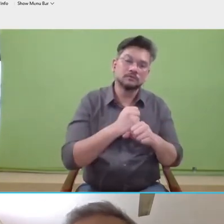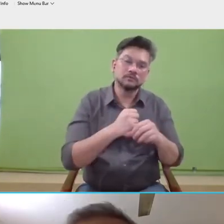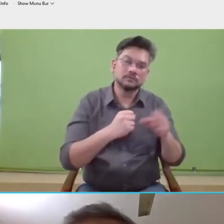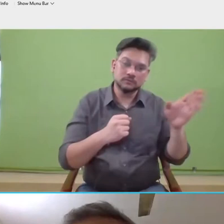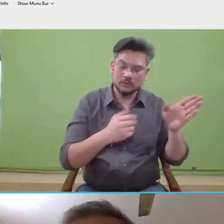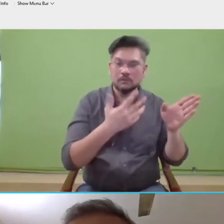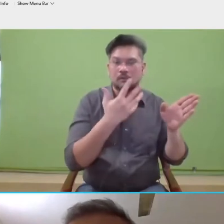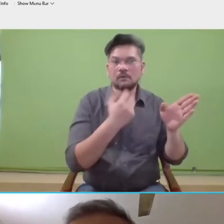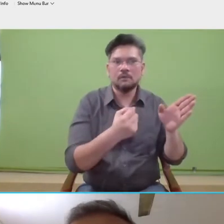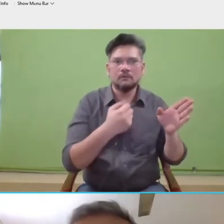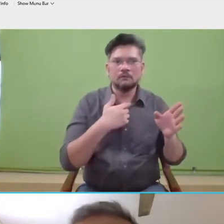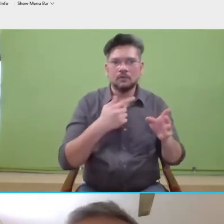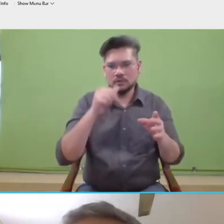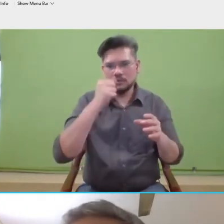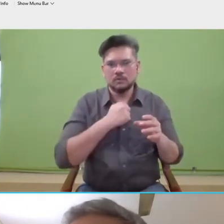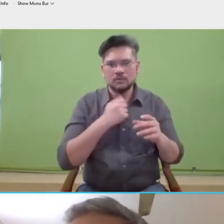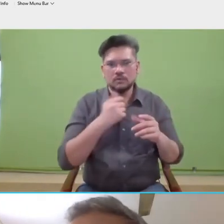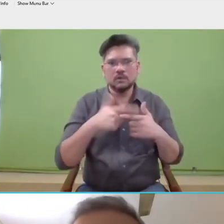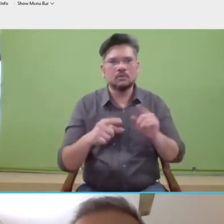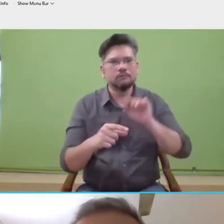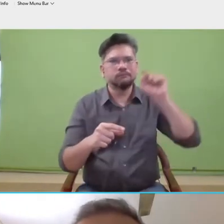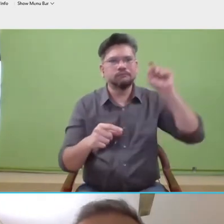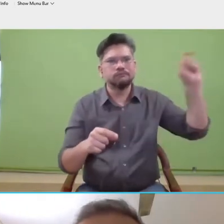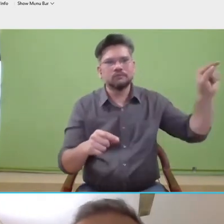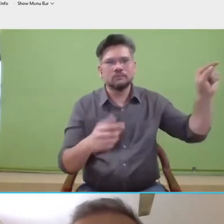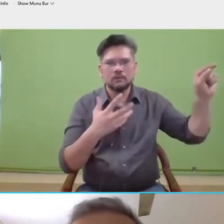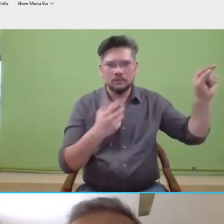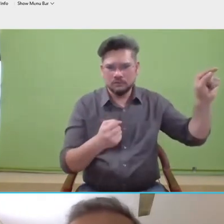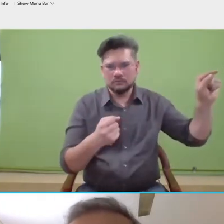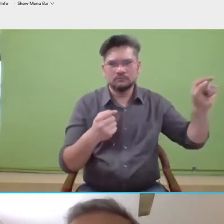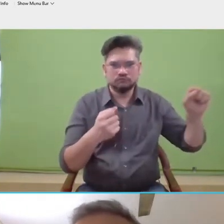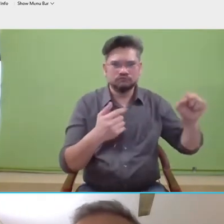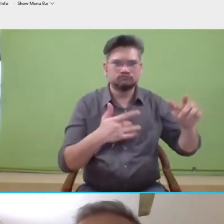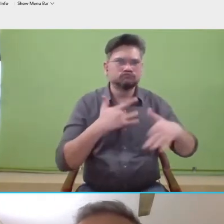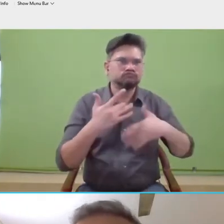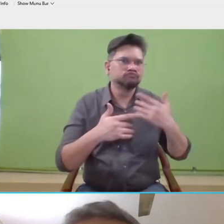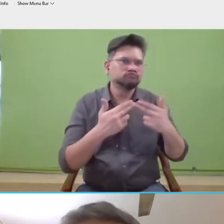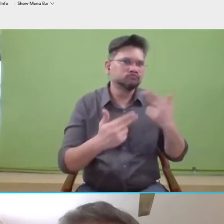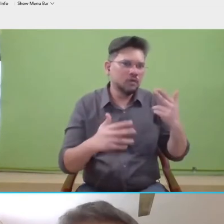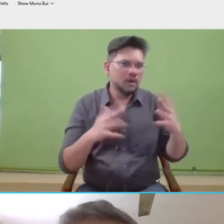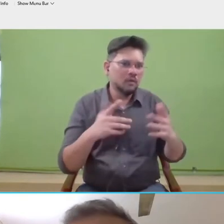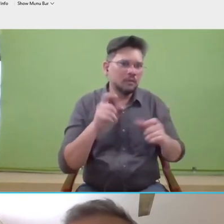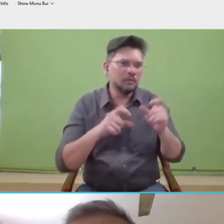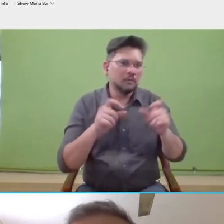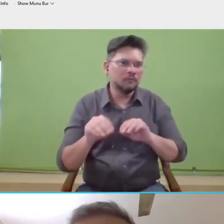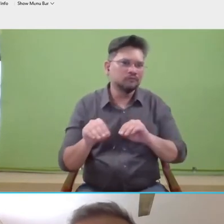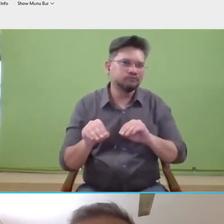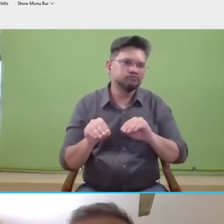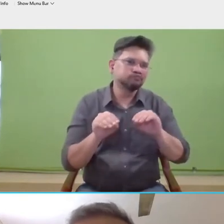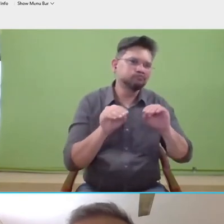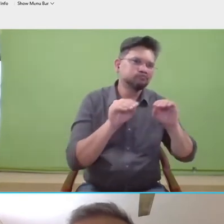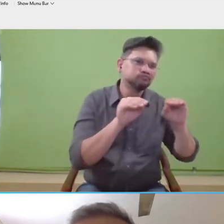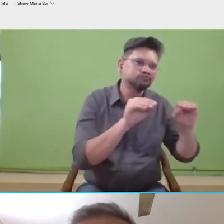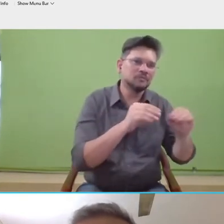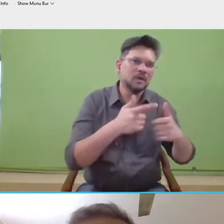by itself on which i have worked on the migration of people and language but